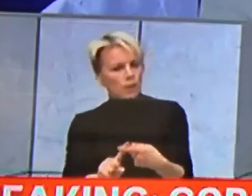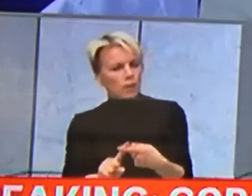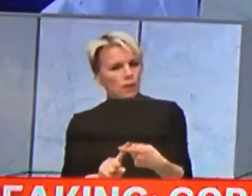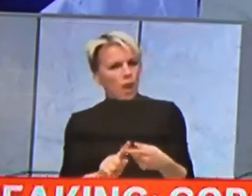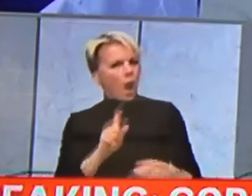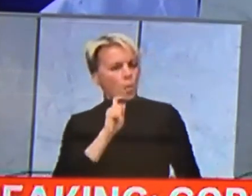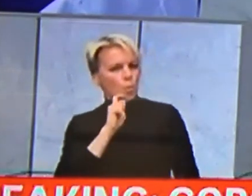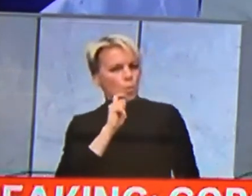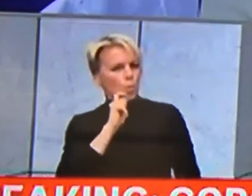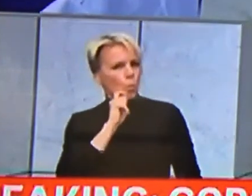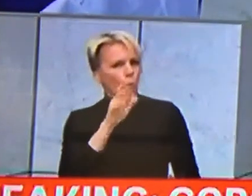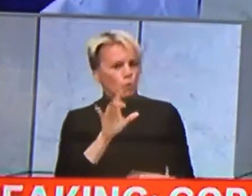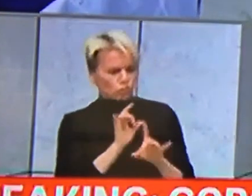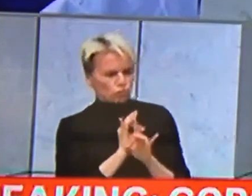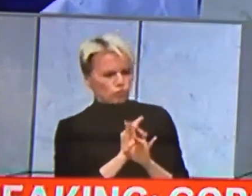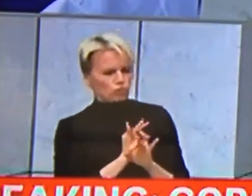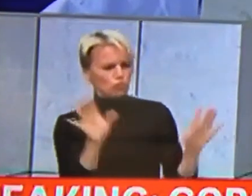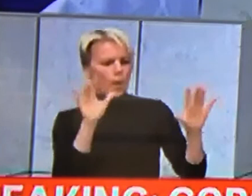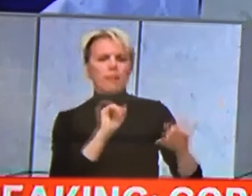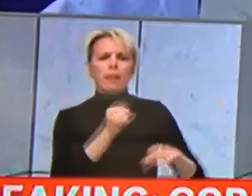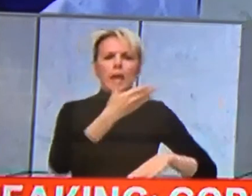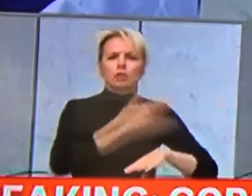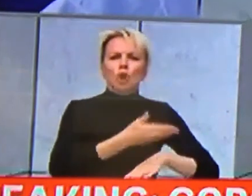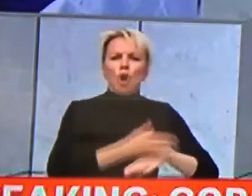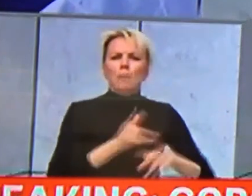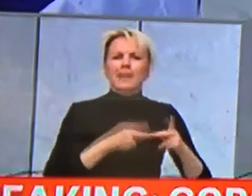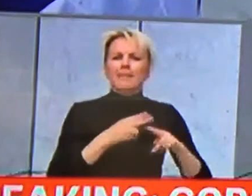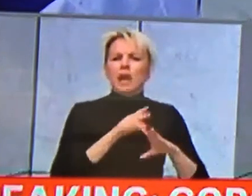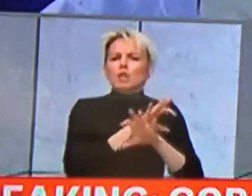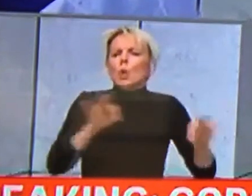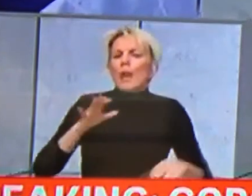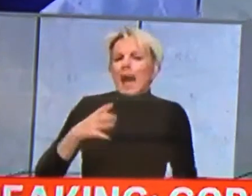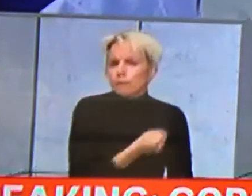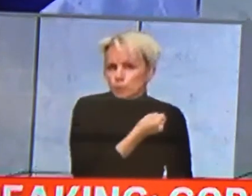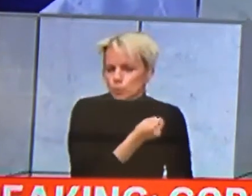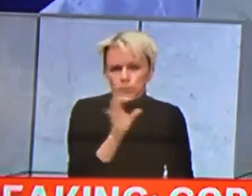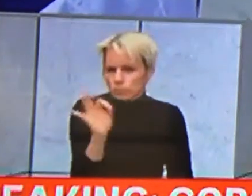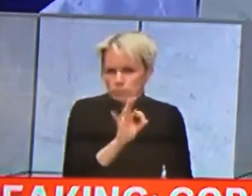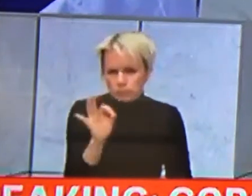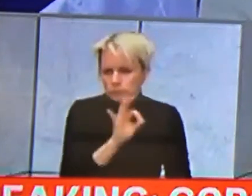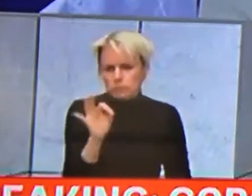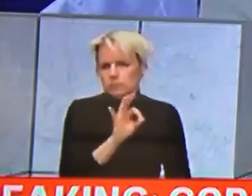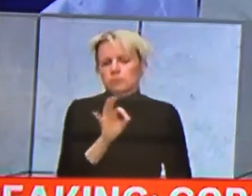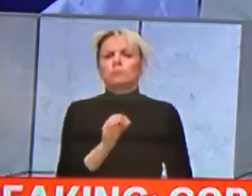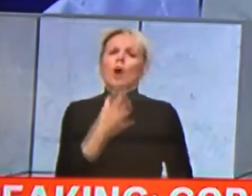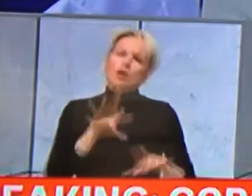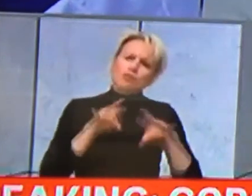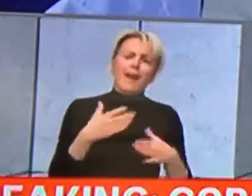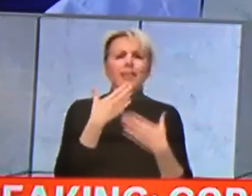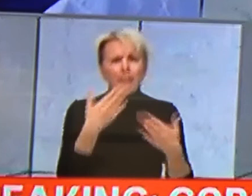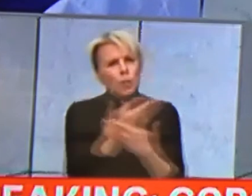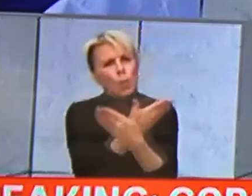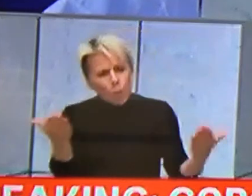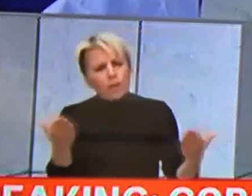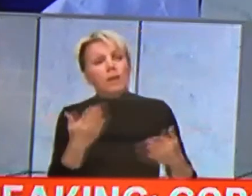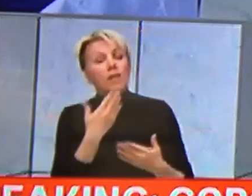principle, save only that there would be a compelling health reason to do so. So Australia, thank you again.